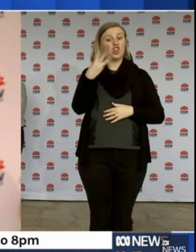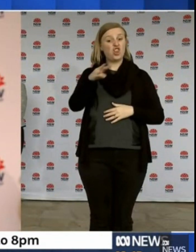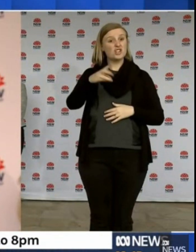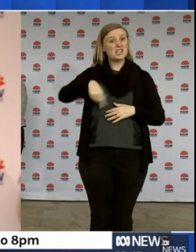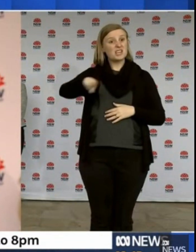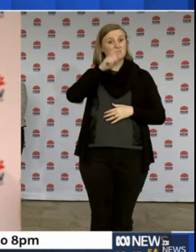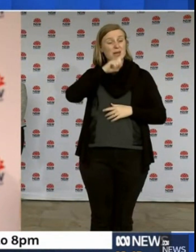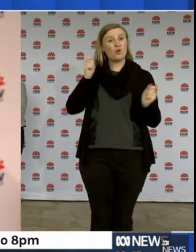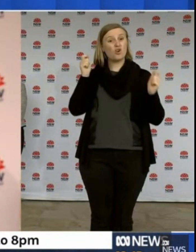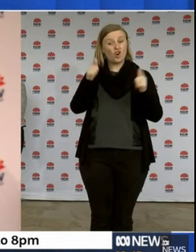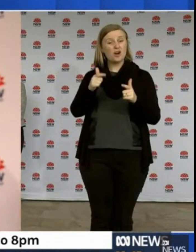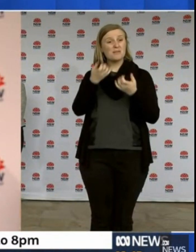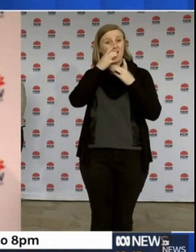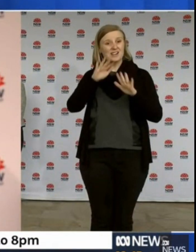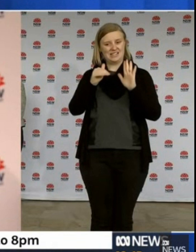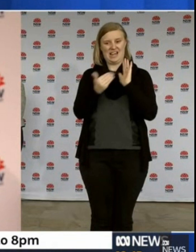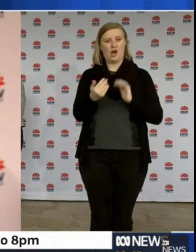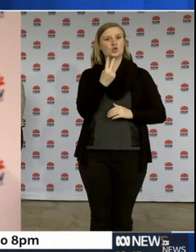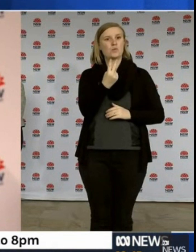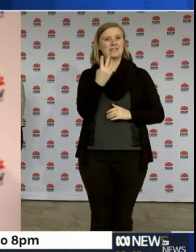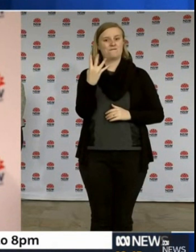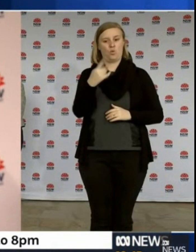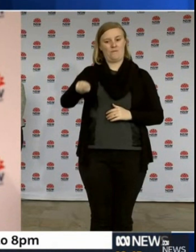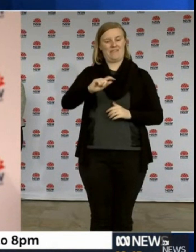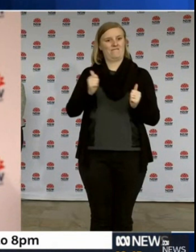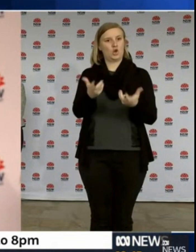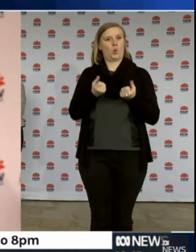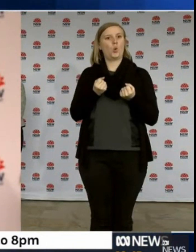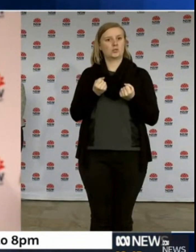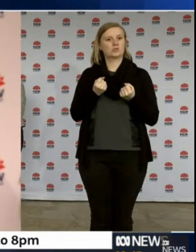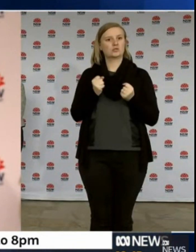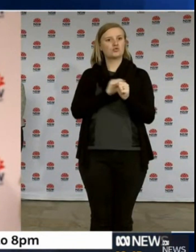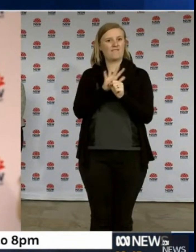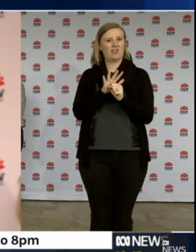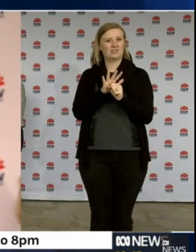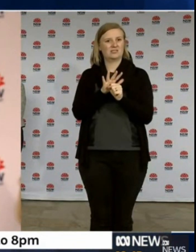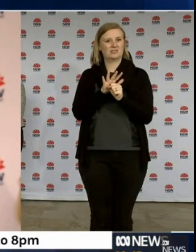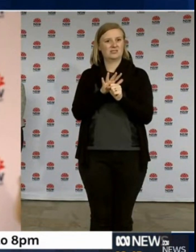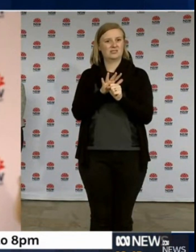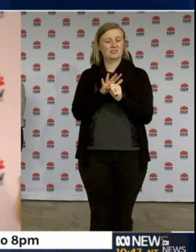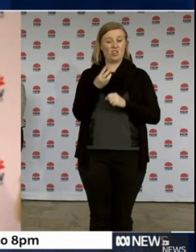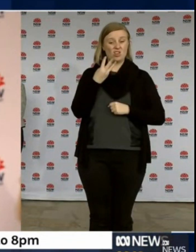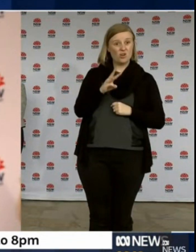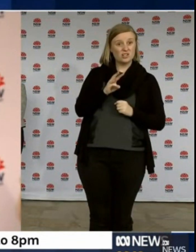those people are now positive for COVID-19. And not one of those